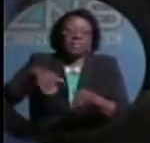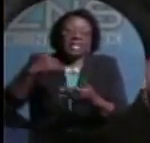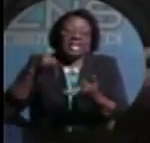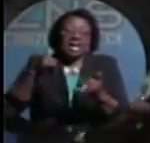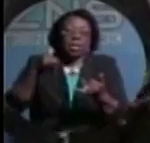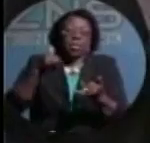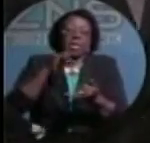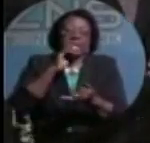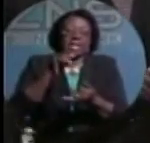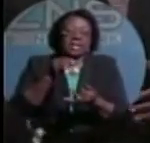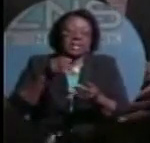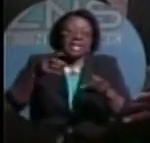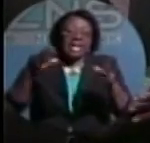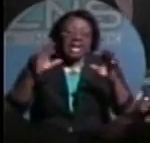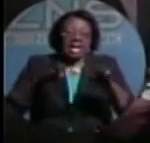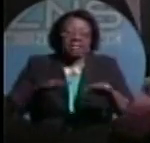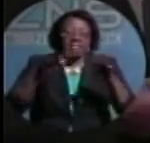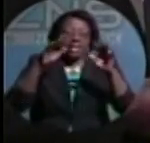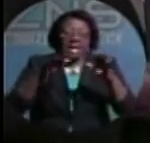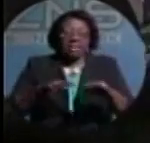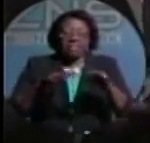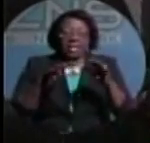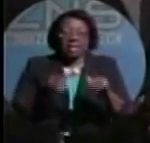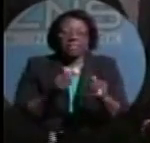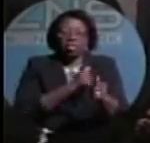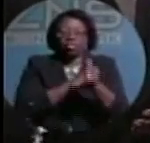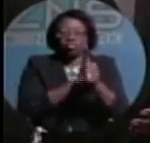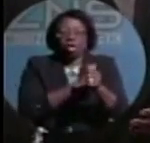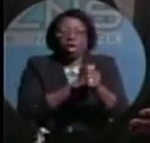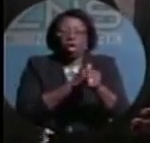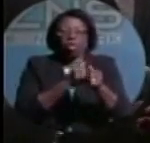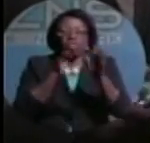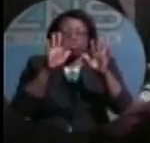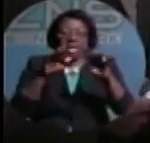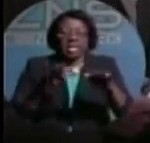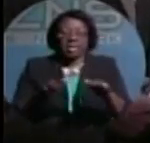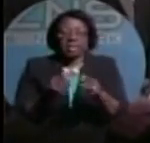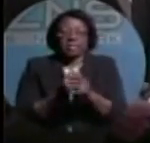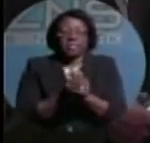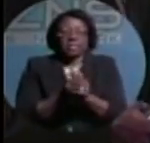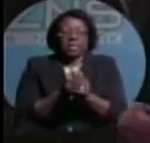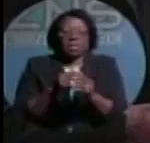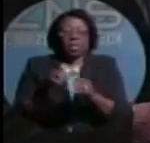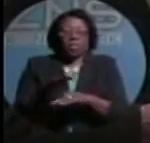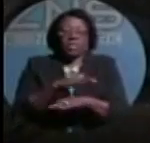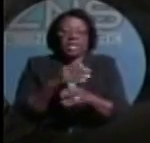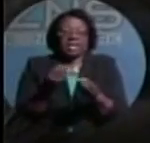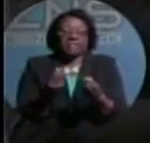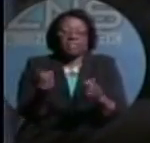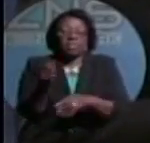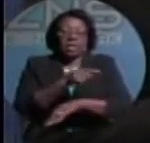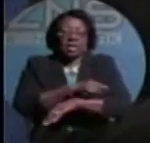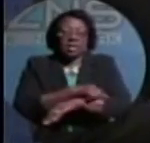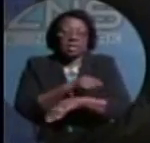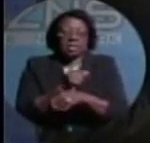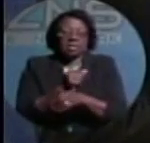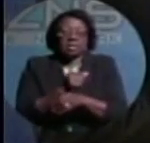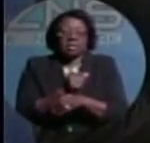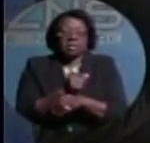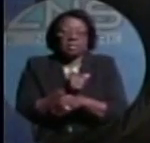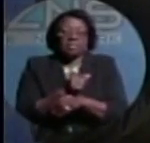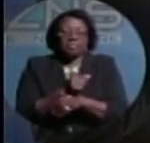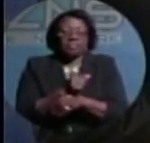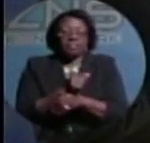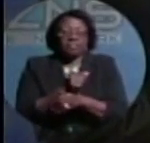spot, that is heavy convection, which will fire up some showers and thunderstorms over the next couple of days. As a matter of fact, they've already had some